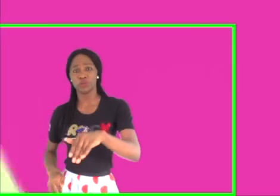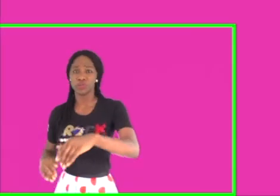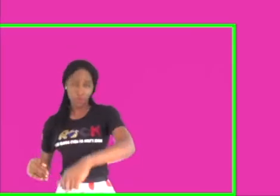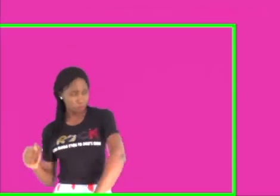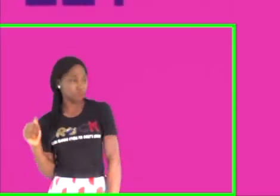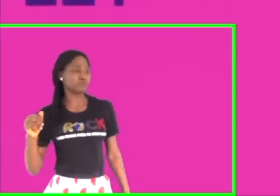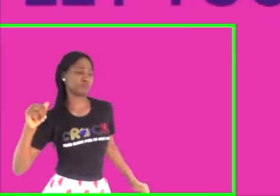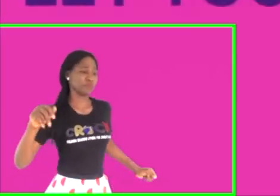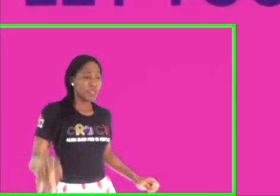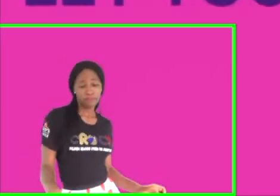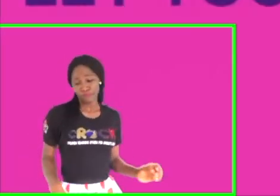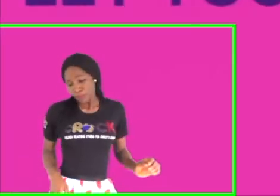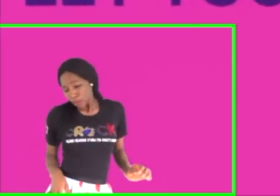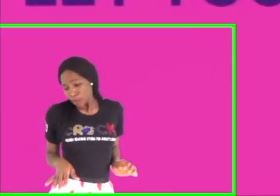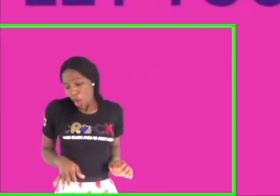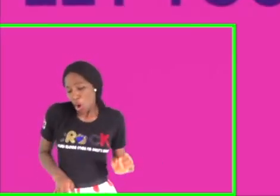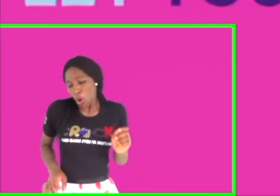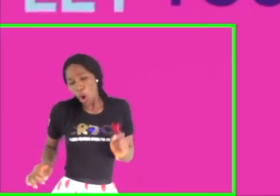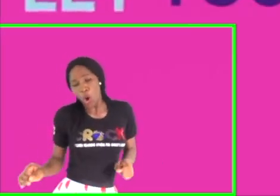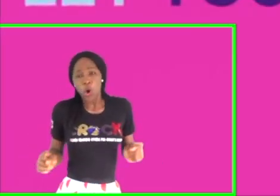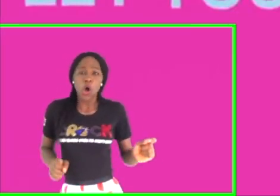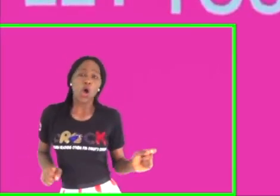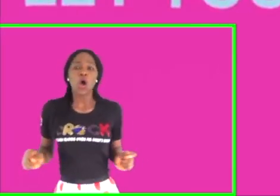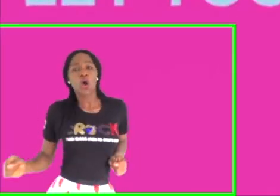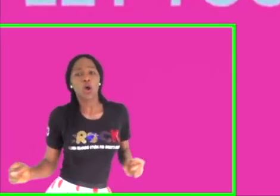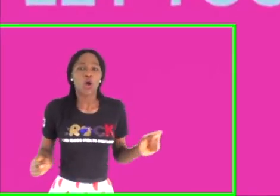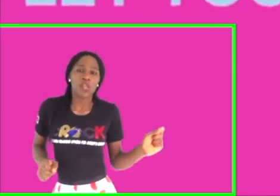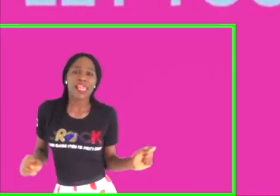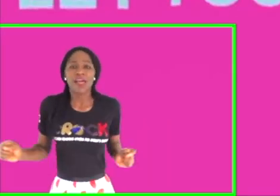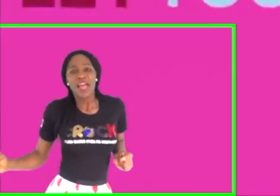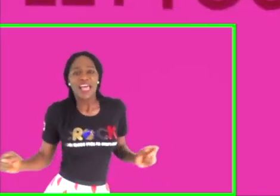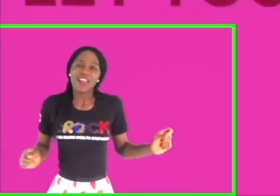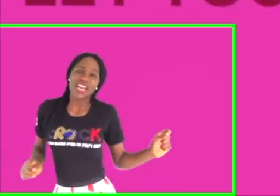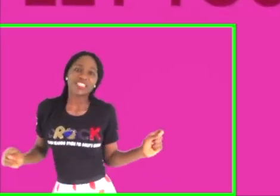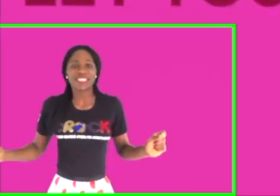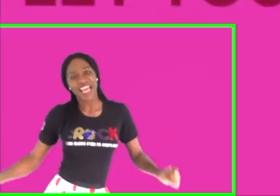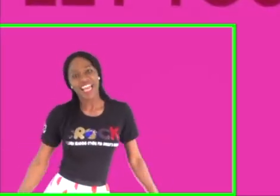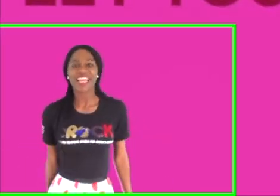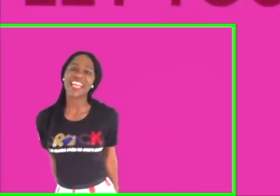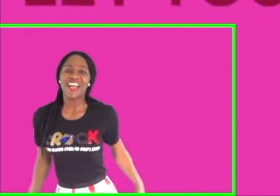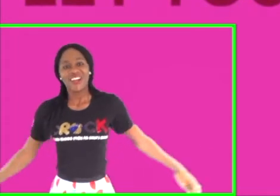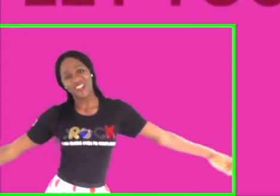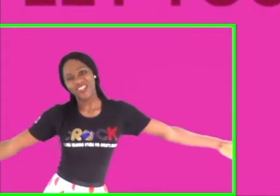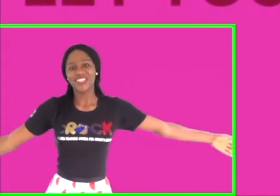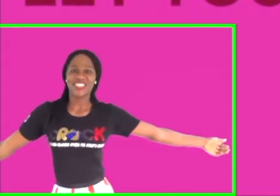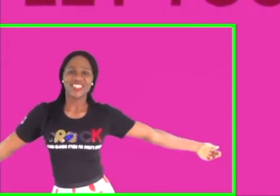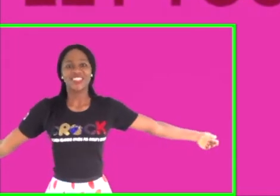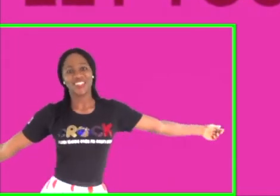Let your light shine.